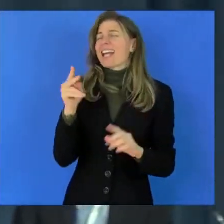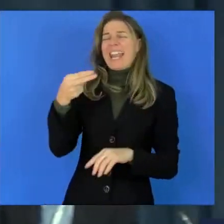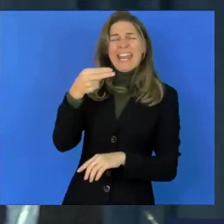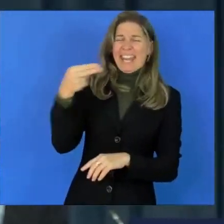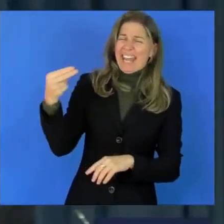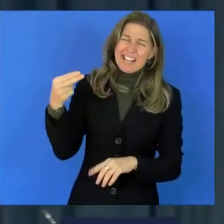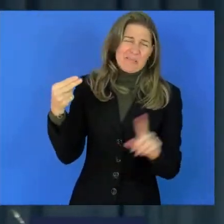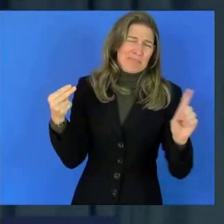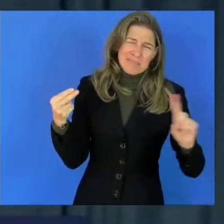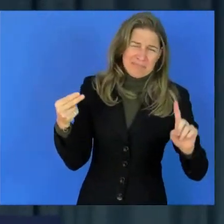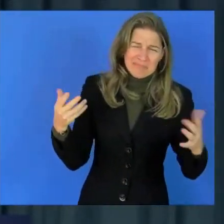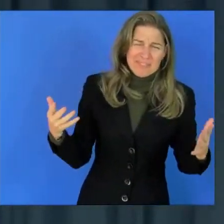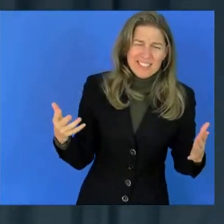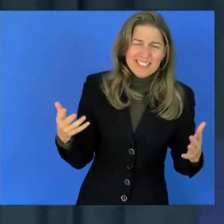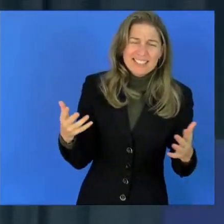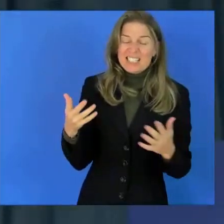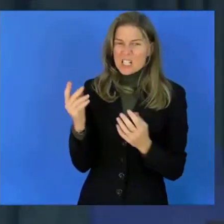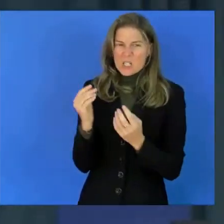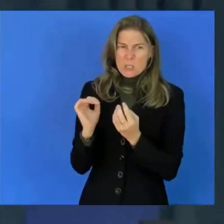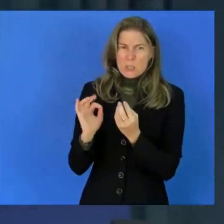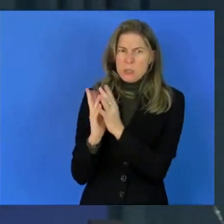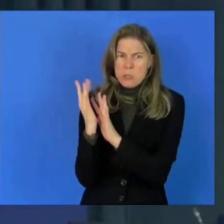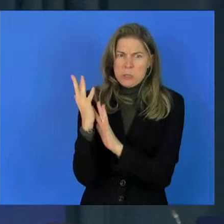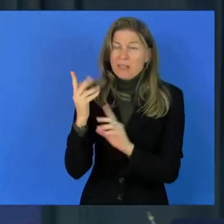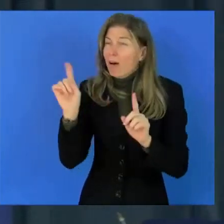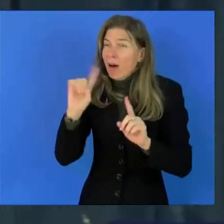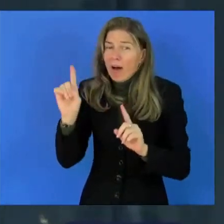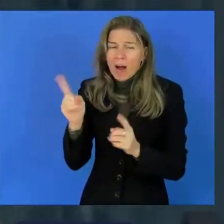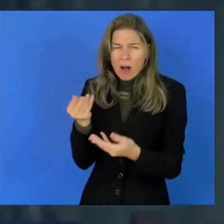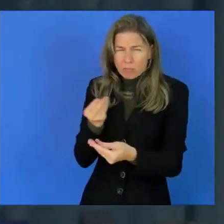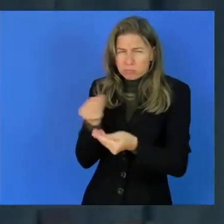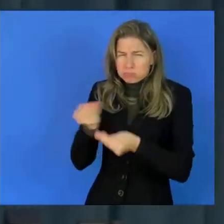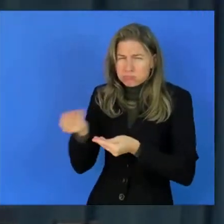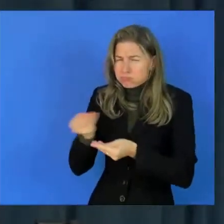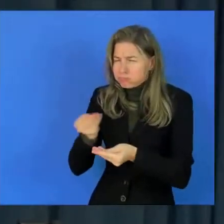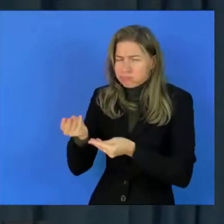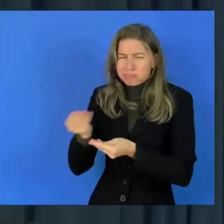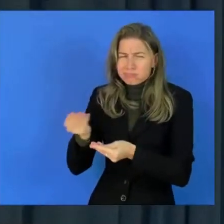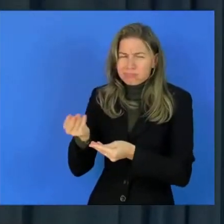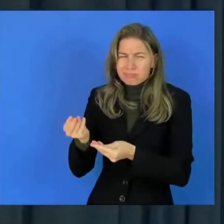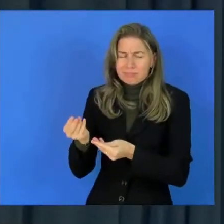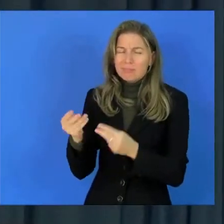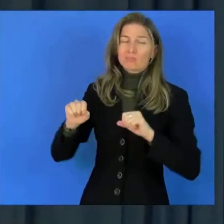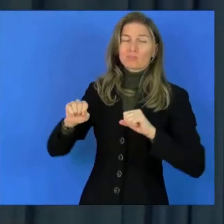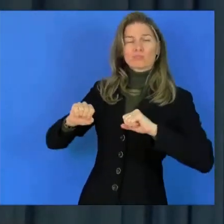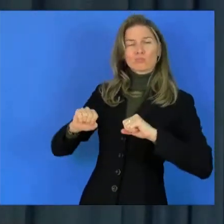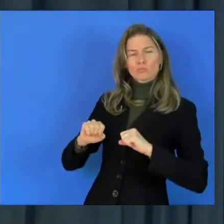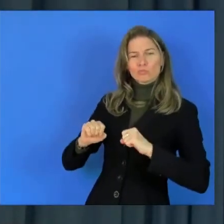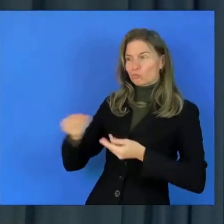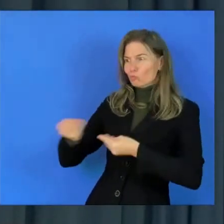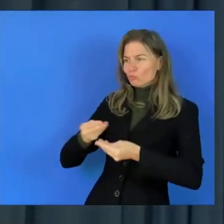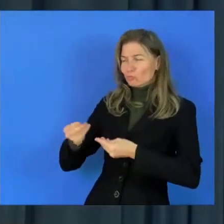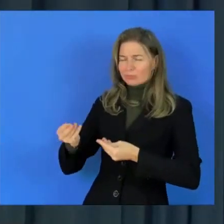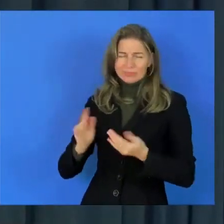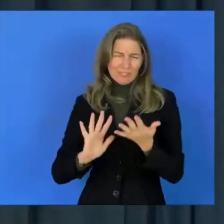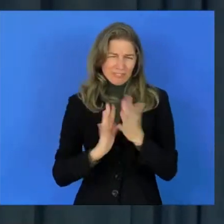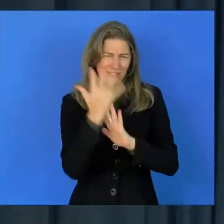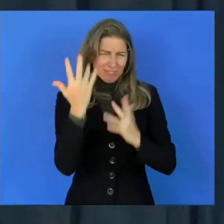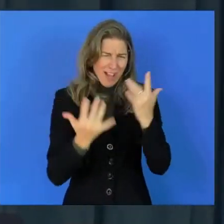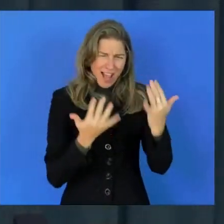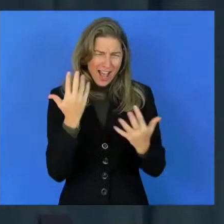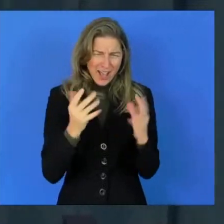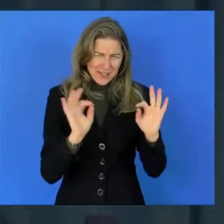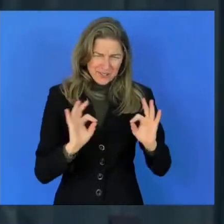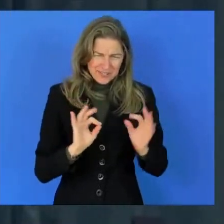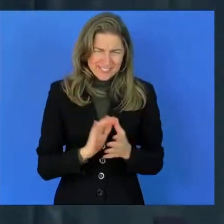good conversation in chairs online, no fire. And the second is our partner channel, where our partners will be